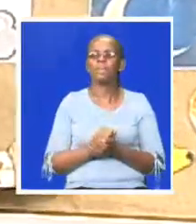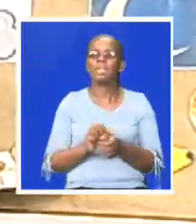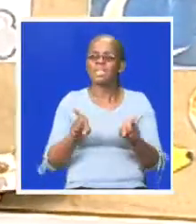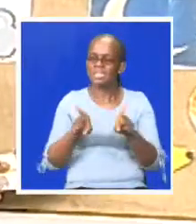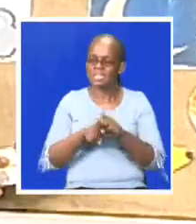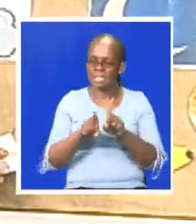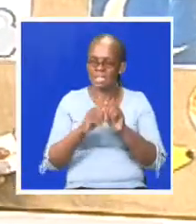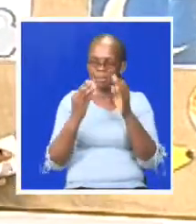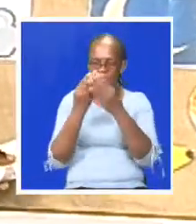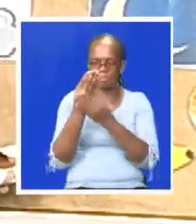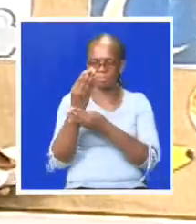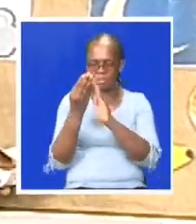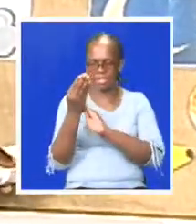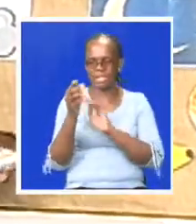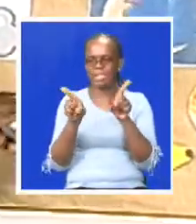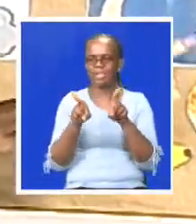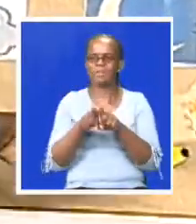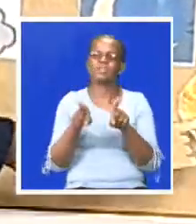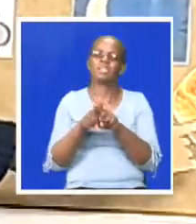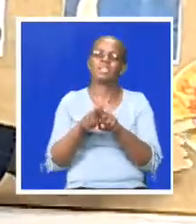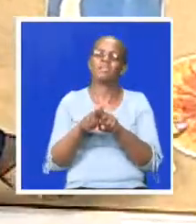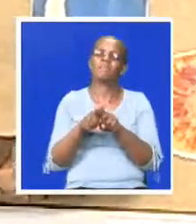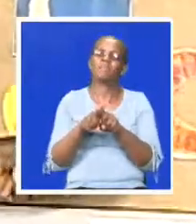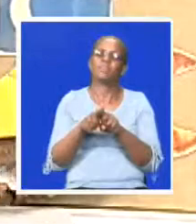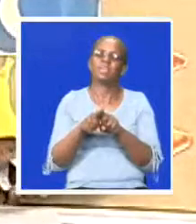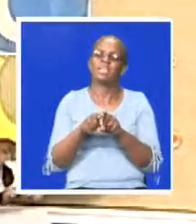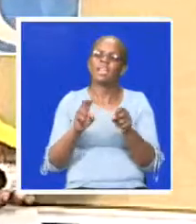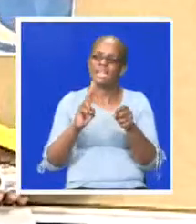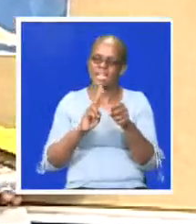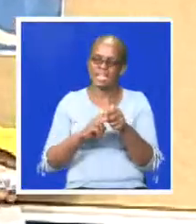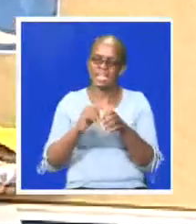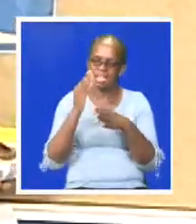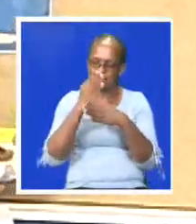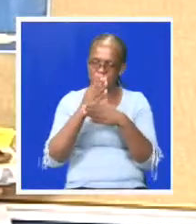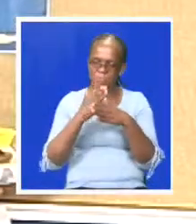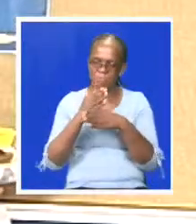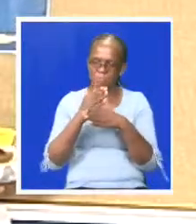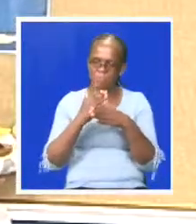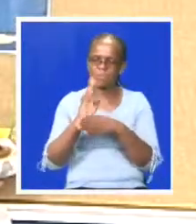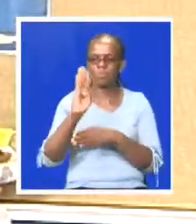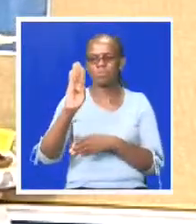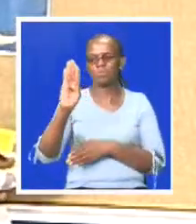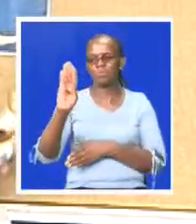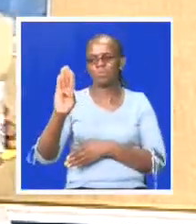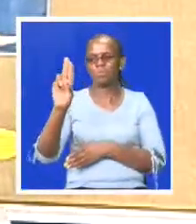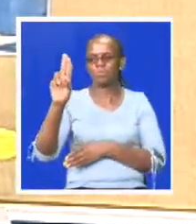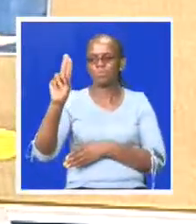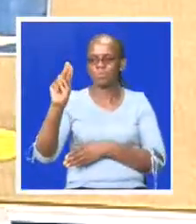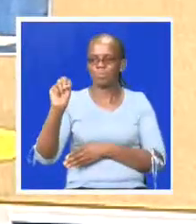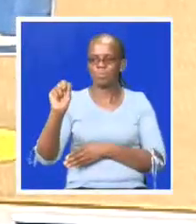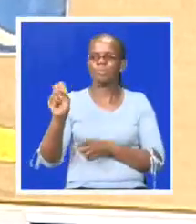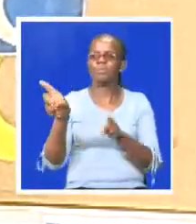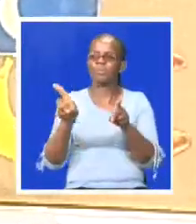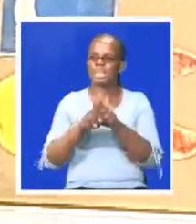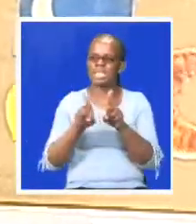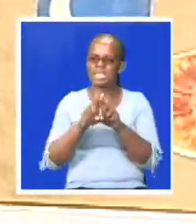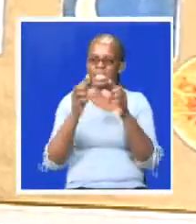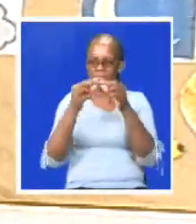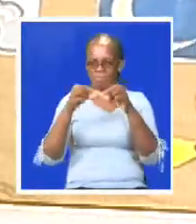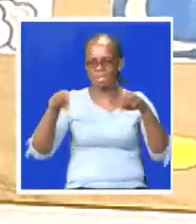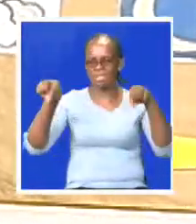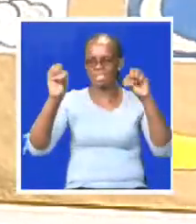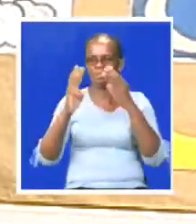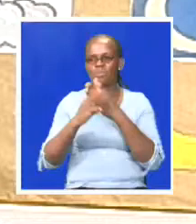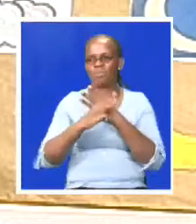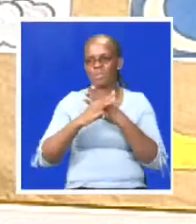banana is shaped like a crescent, and the croissant, this bun here, is shaped like a crescent. Well done, boys